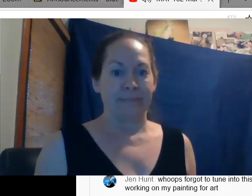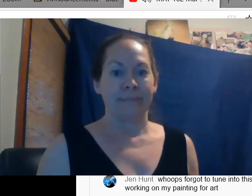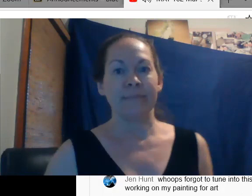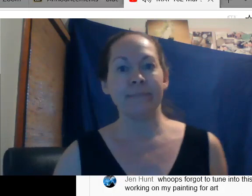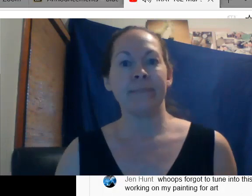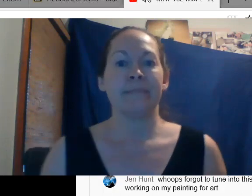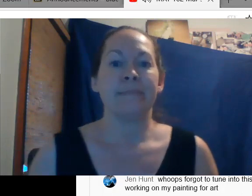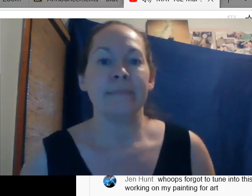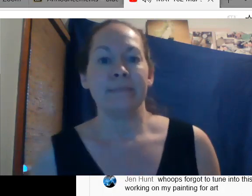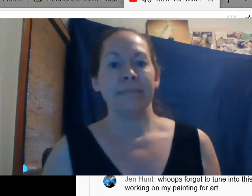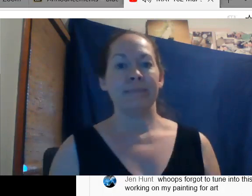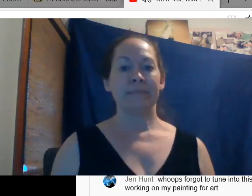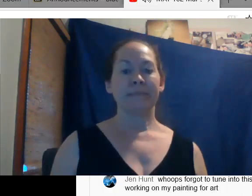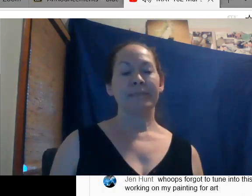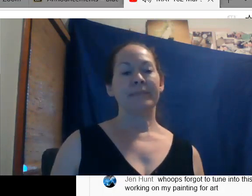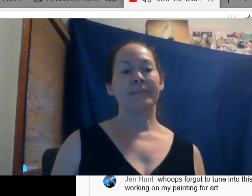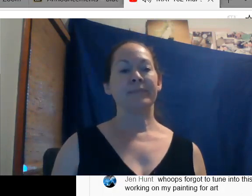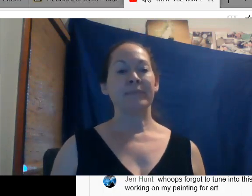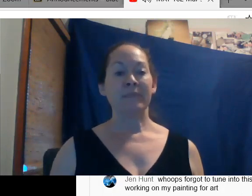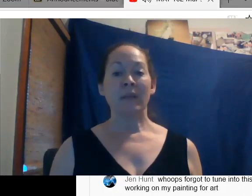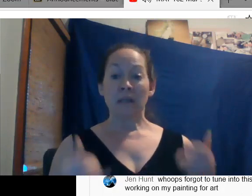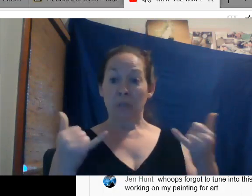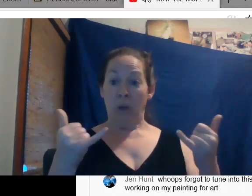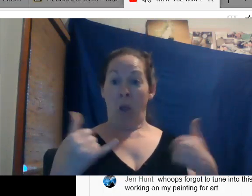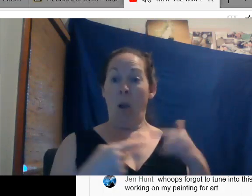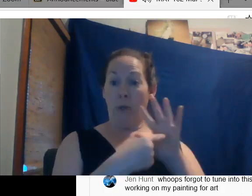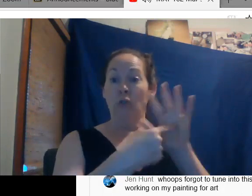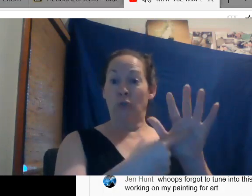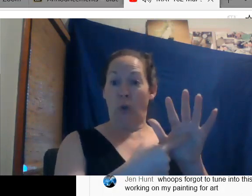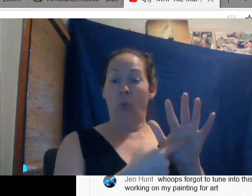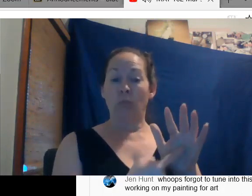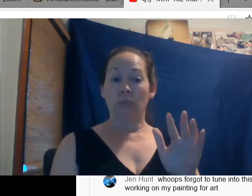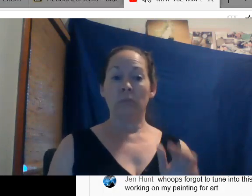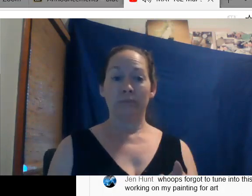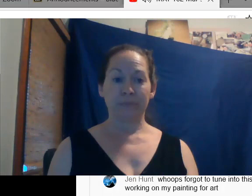So if and I'm going to show this.